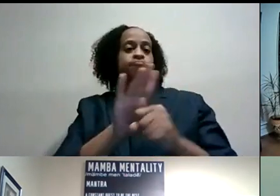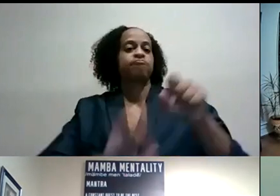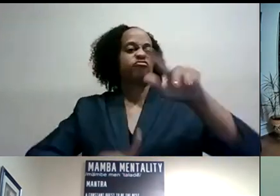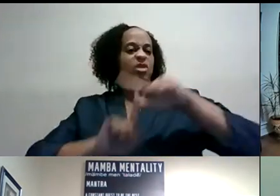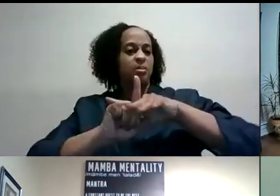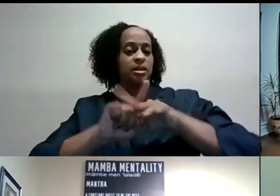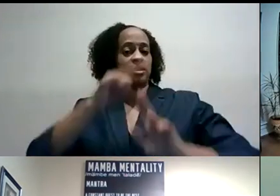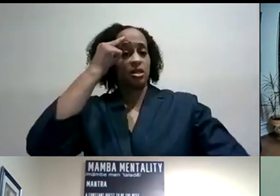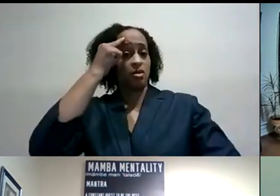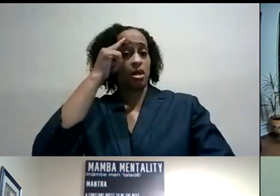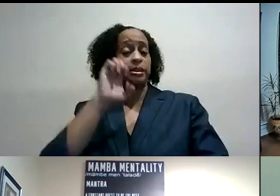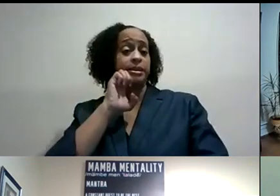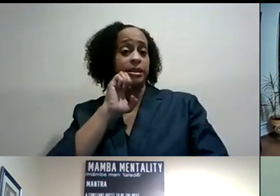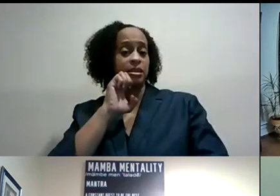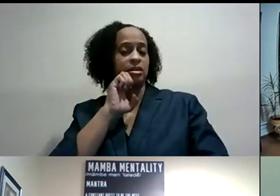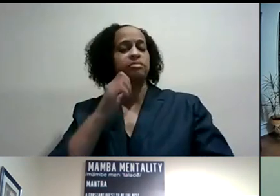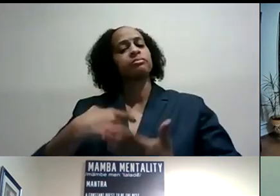Eve